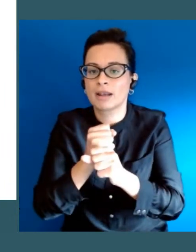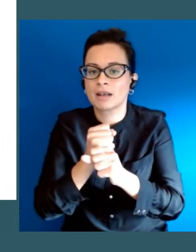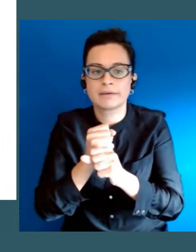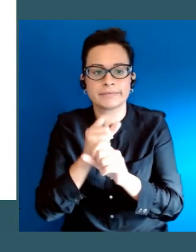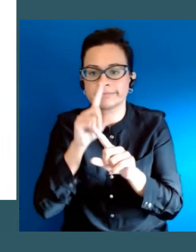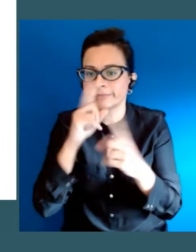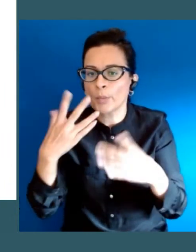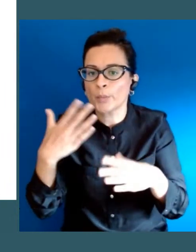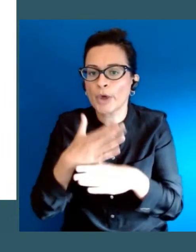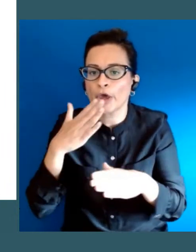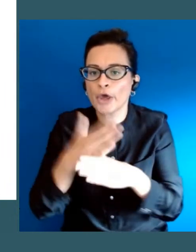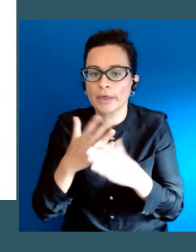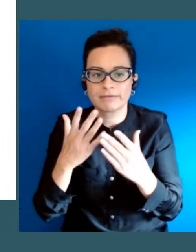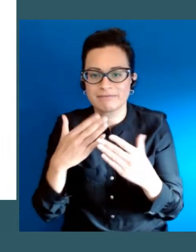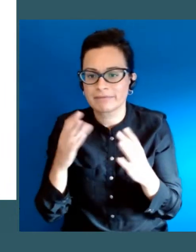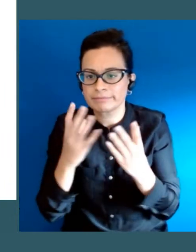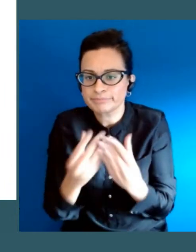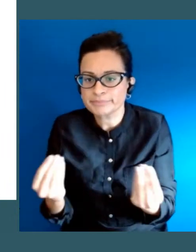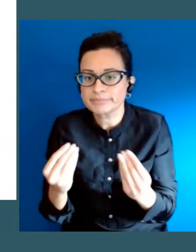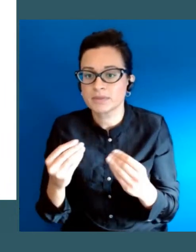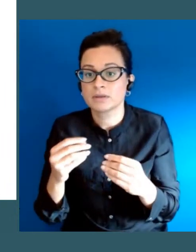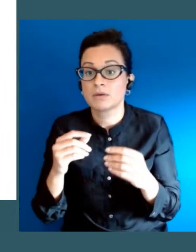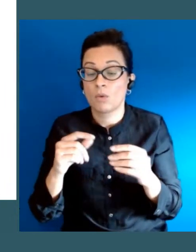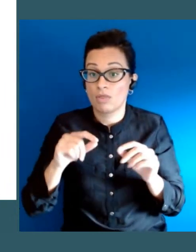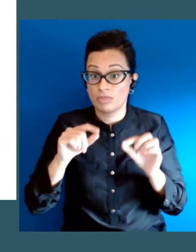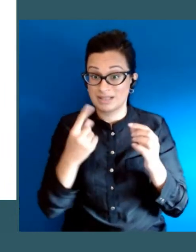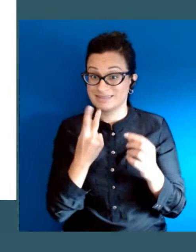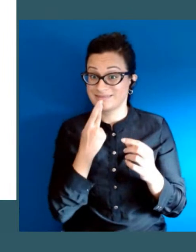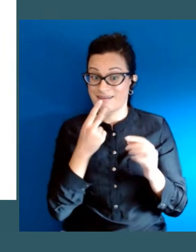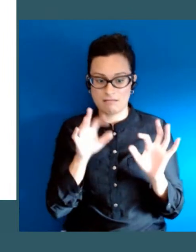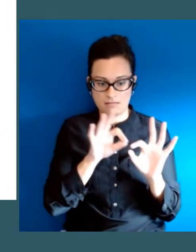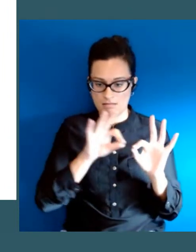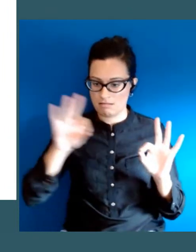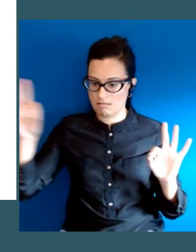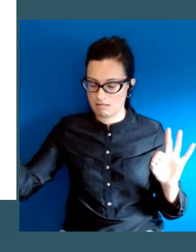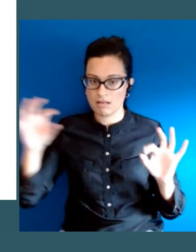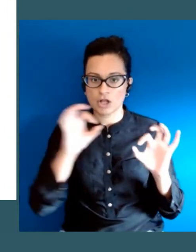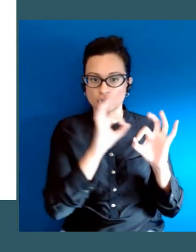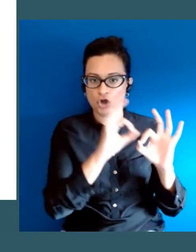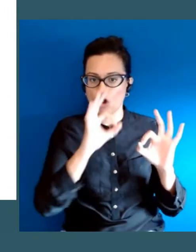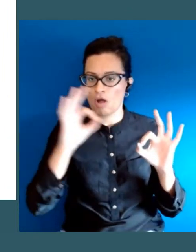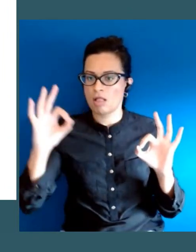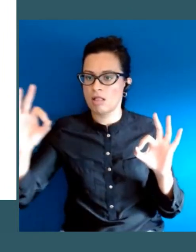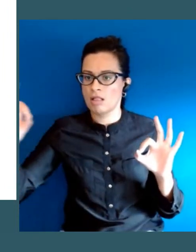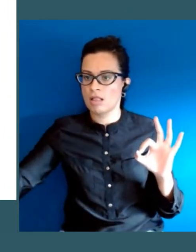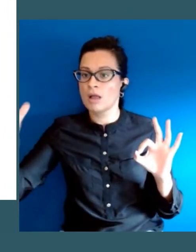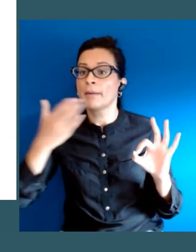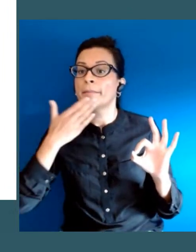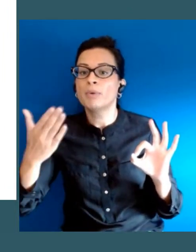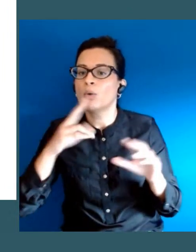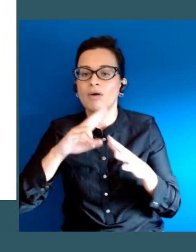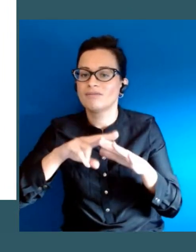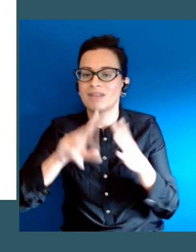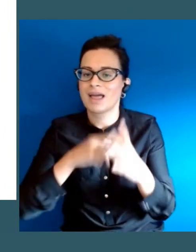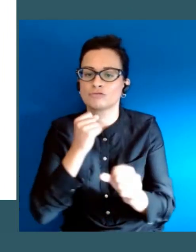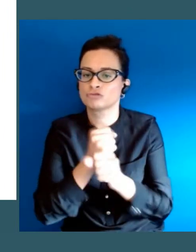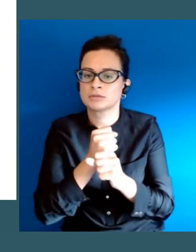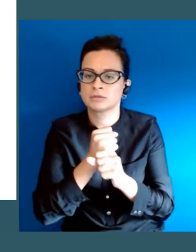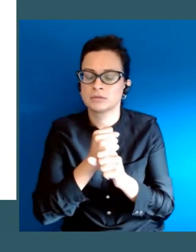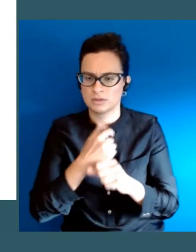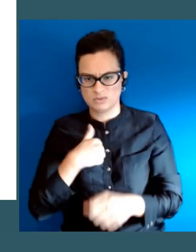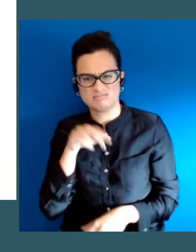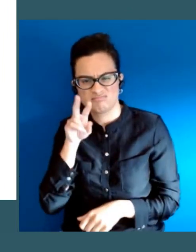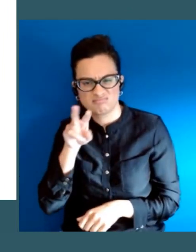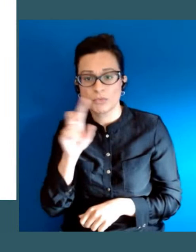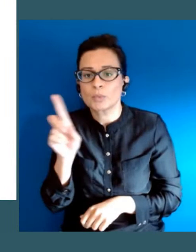the open circles represents those who do not have the filaggrin mutation. And so what we see here